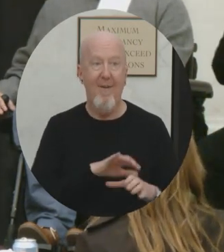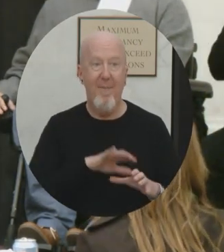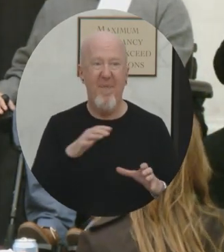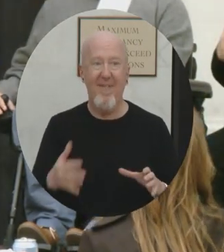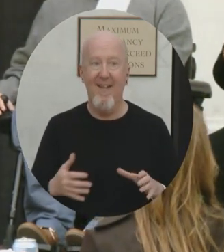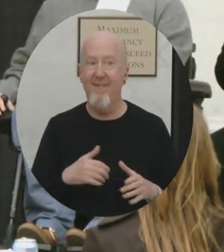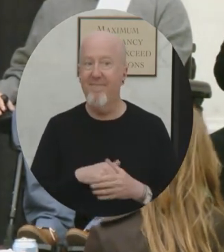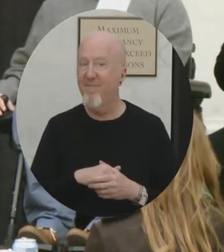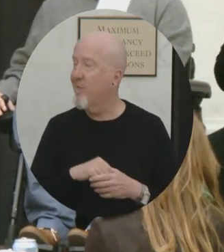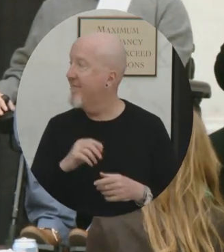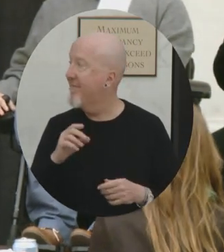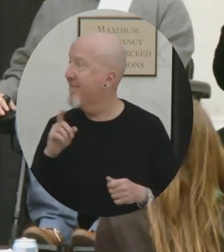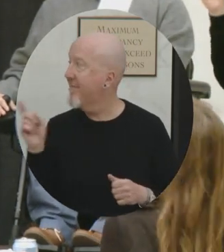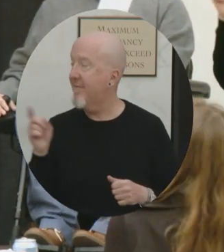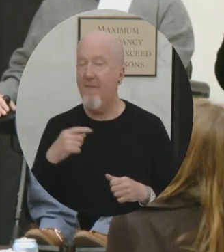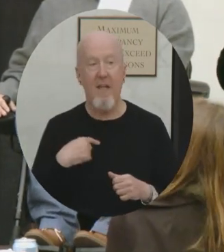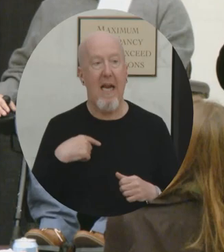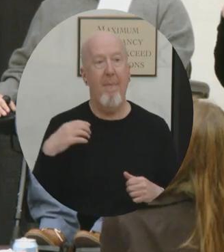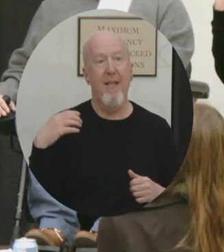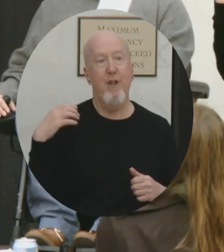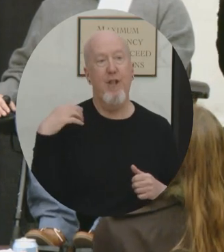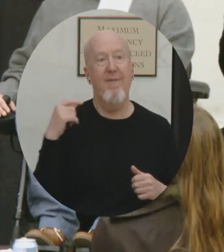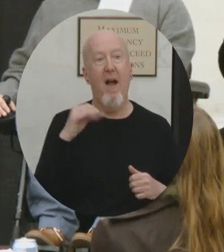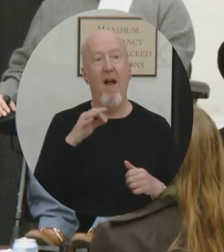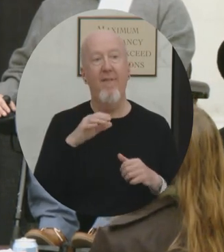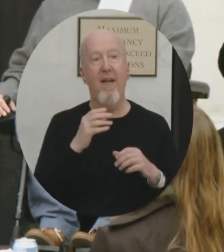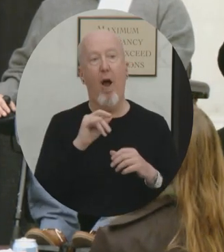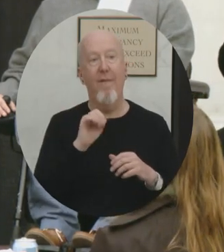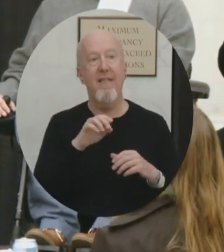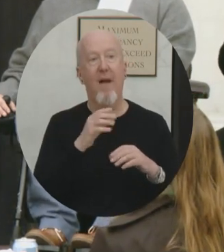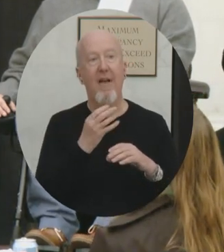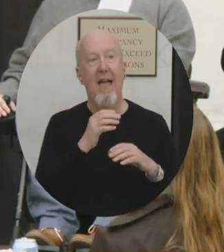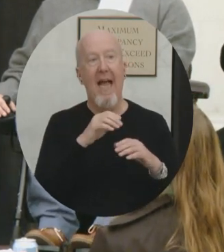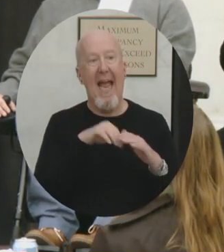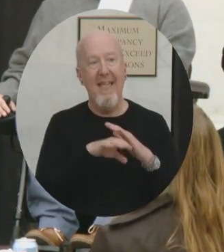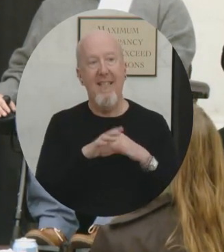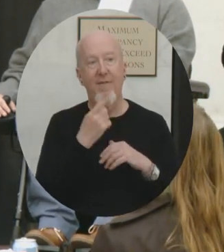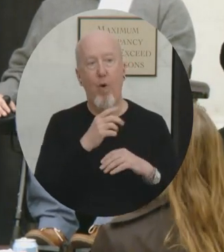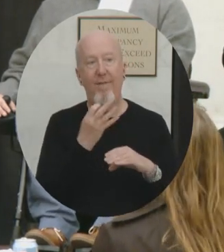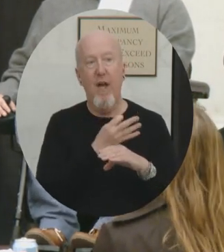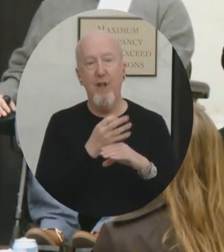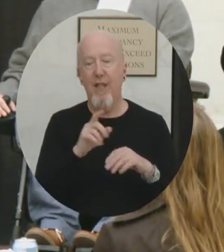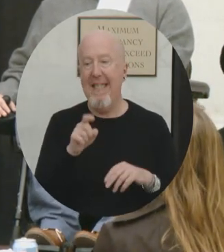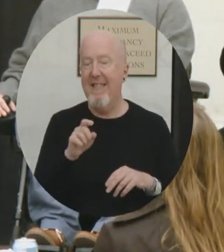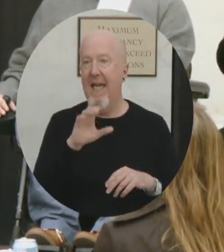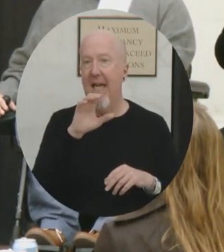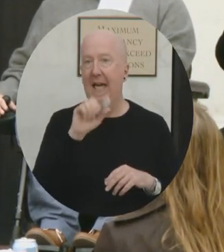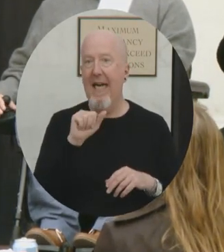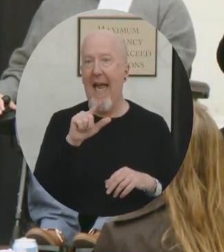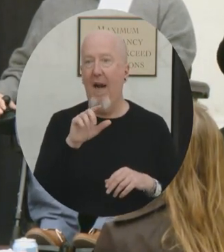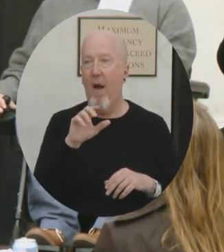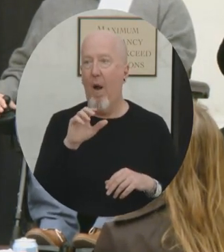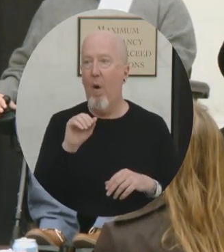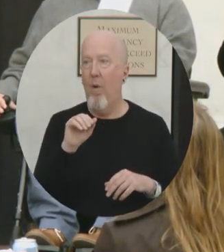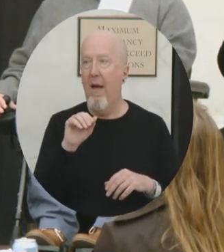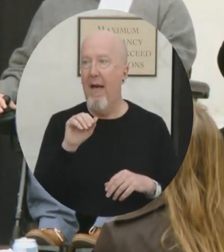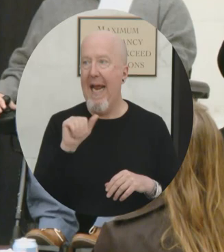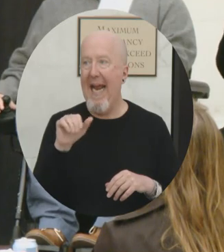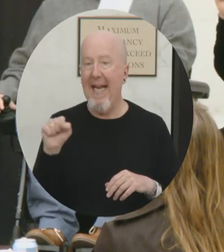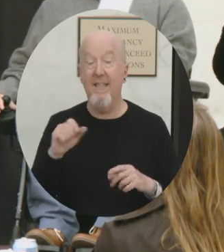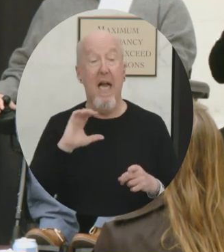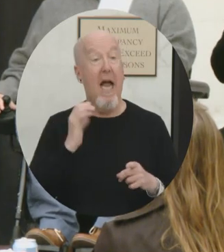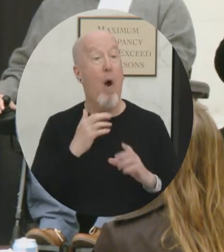Hi, my name is Vance Taylor. I'm the chief of the Office of Access and Functional Needs at Cal OES. Our role is essentially